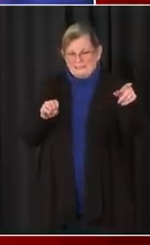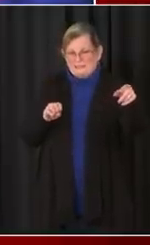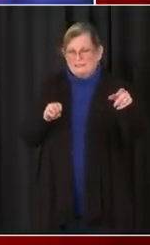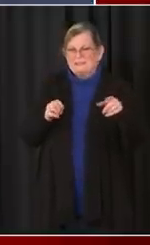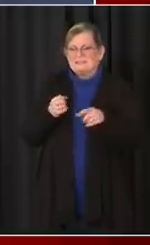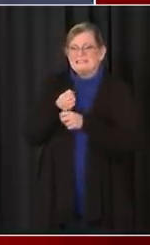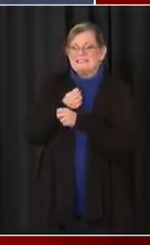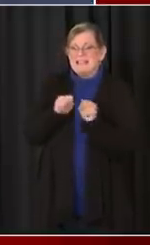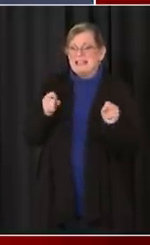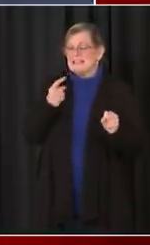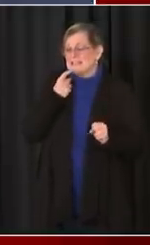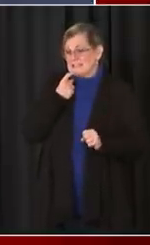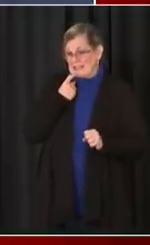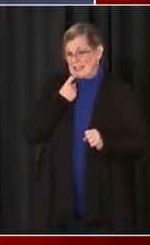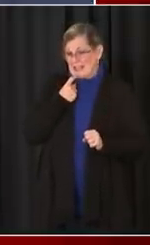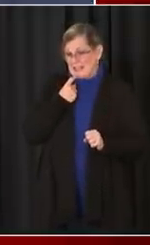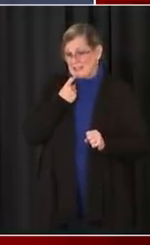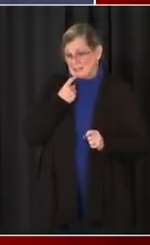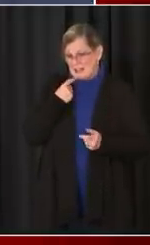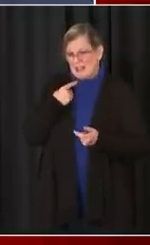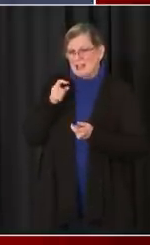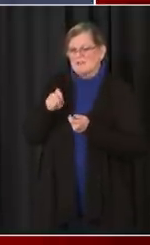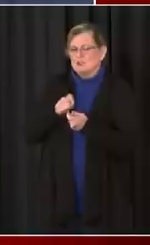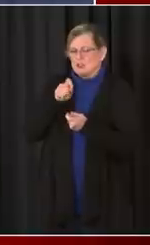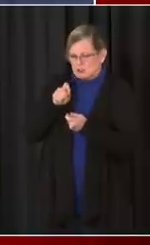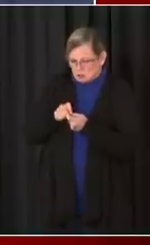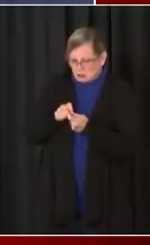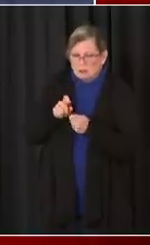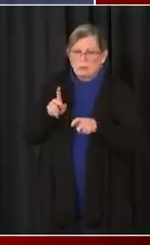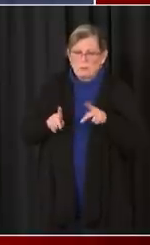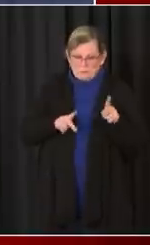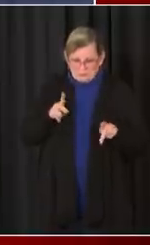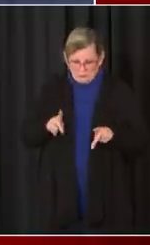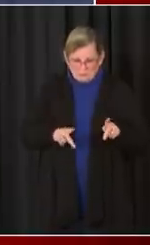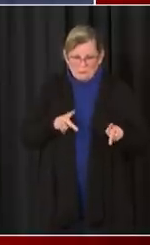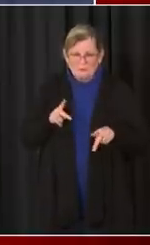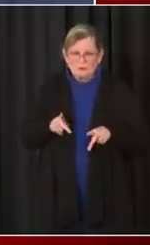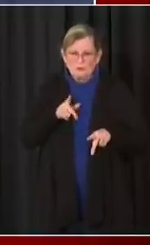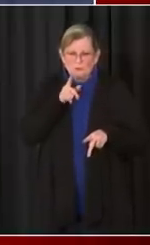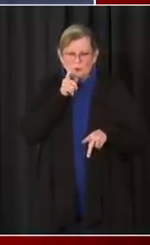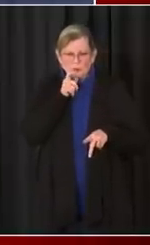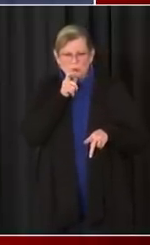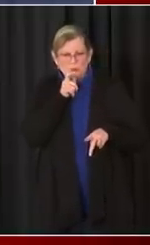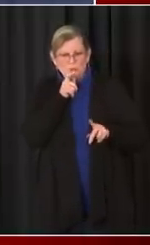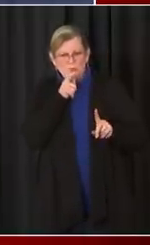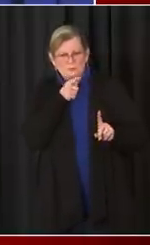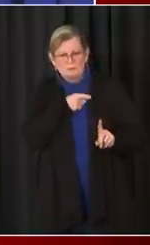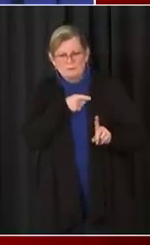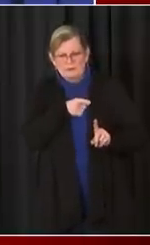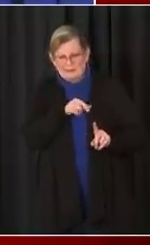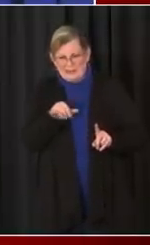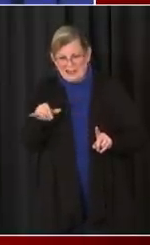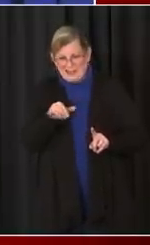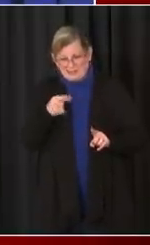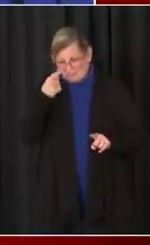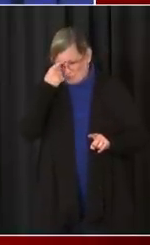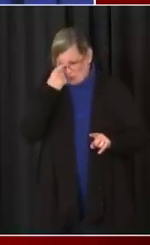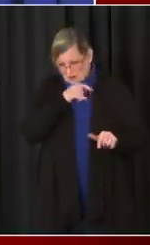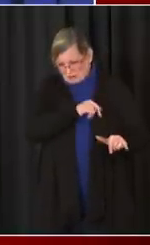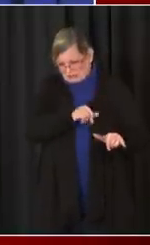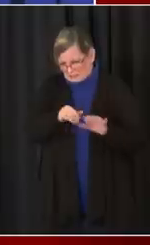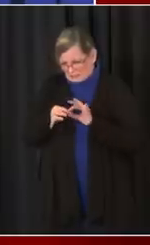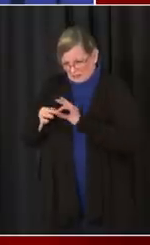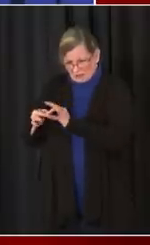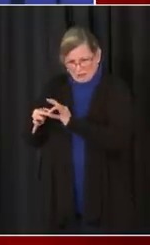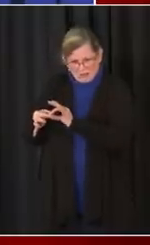it's safe to say that, we had certainly people who were like-minded with all of the rhetoric that